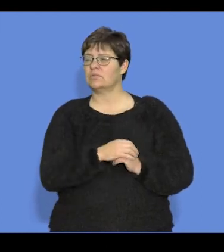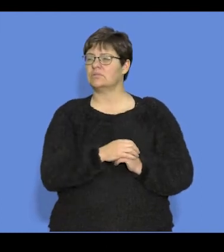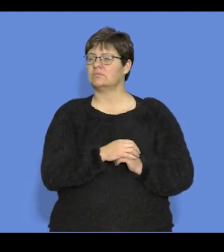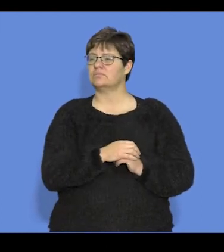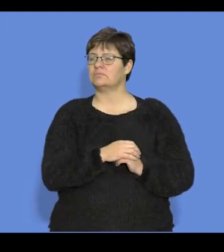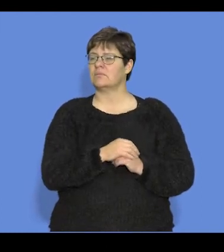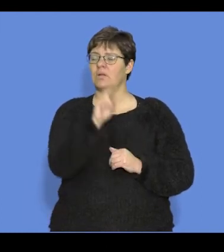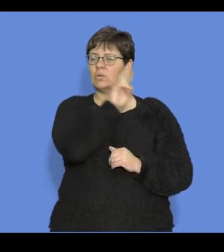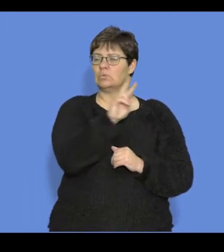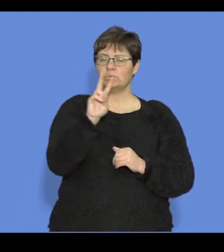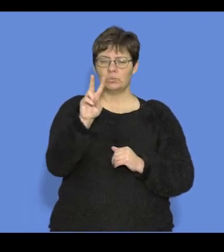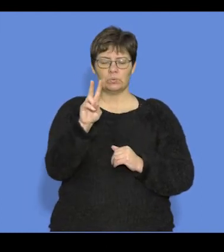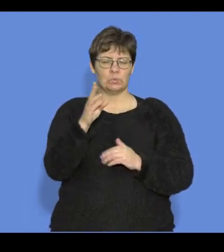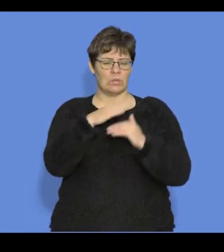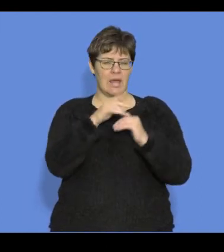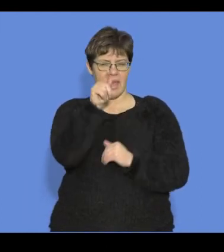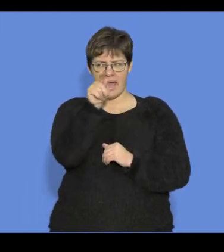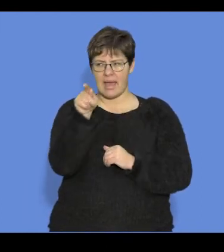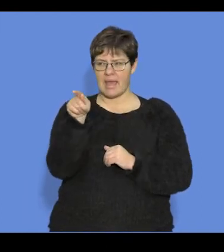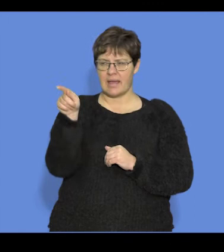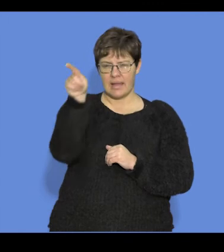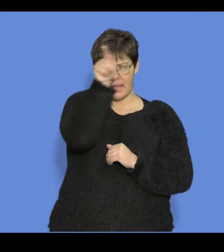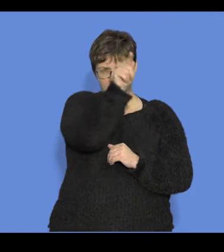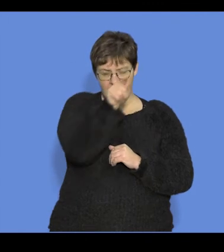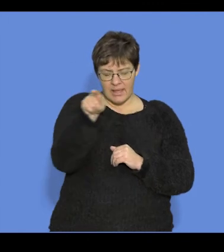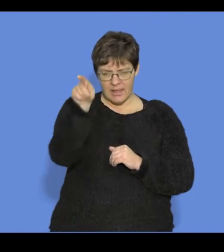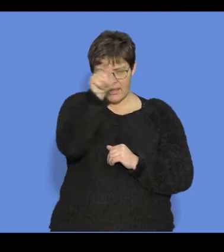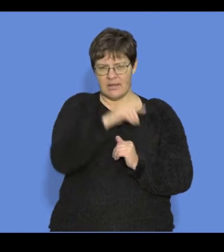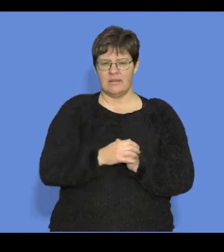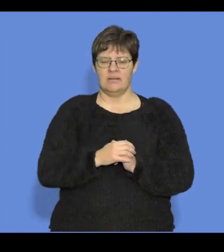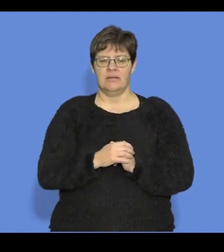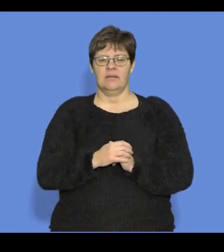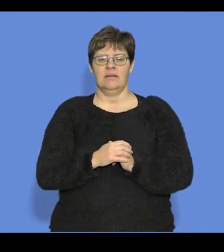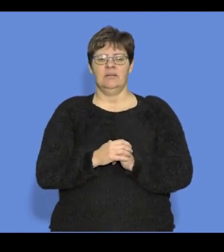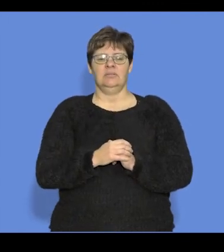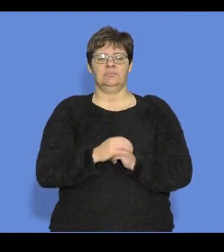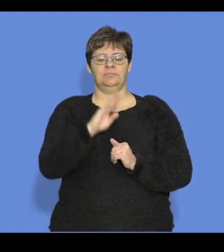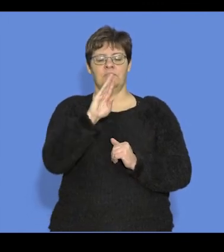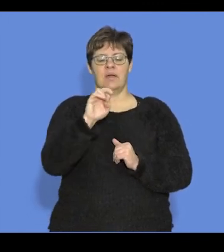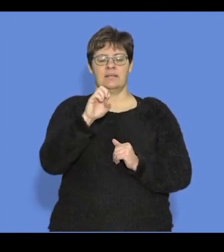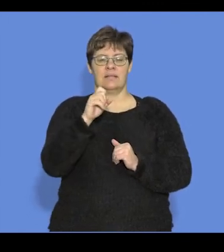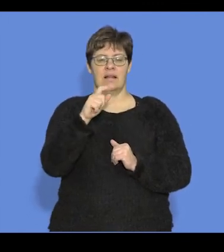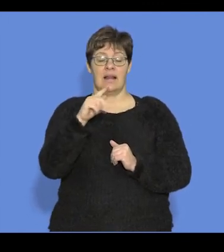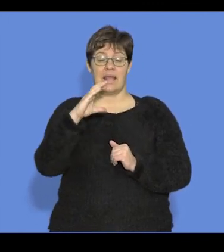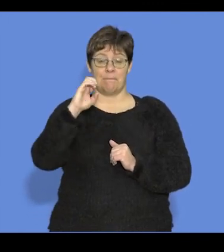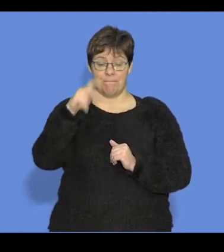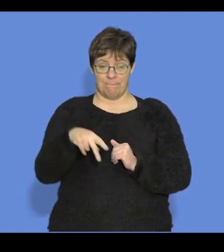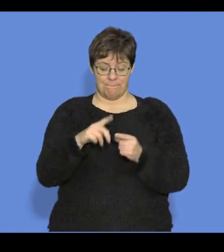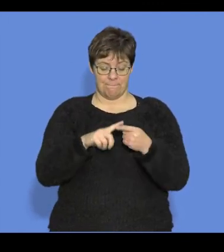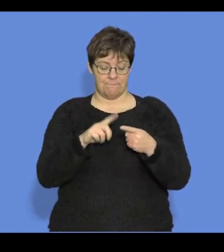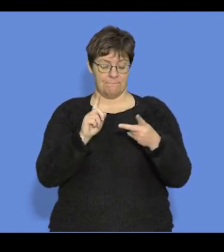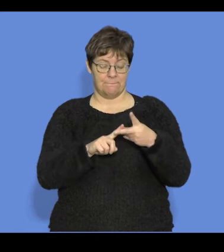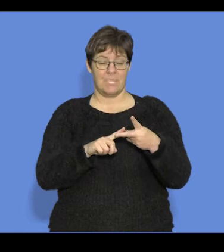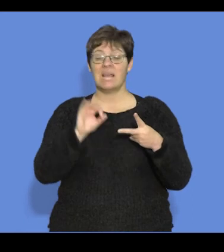number 2, that's that. That's our bundle cap. Layer number 3, which